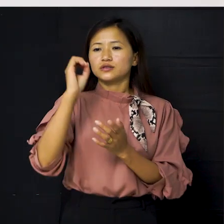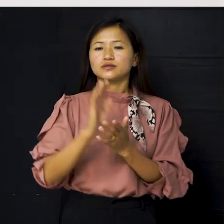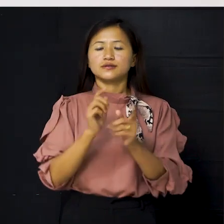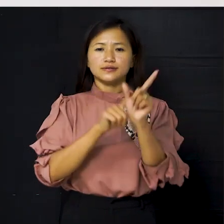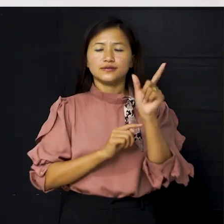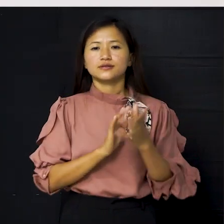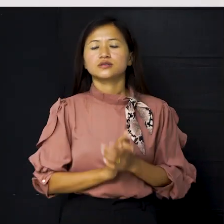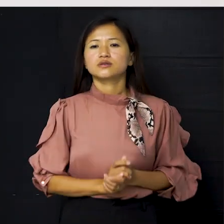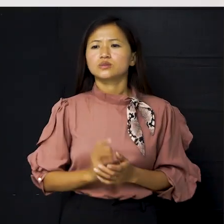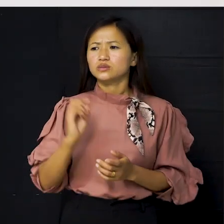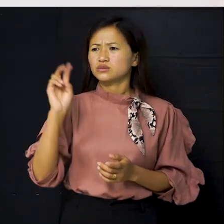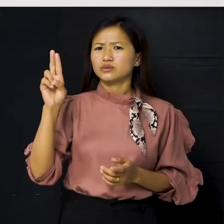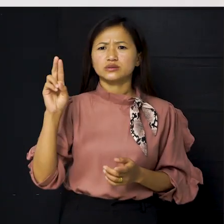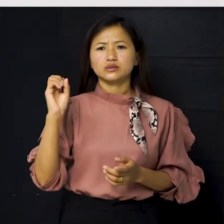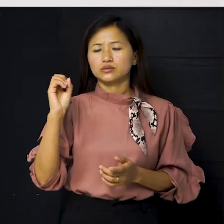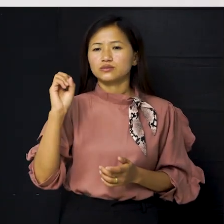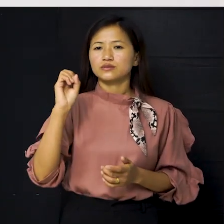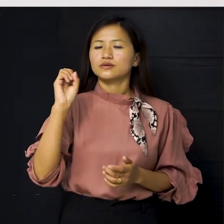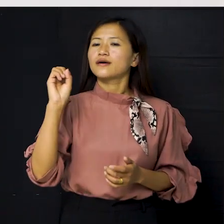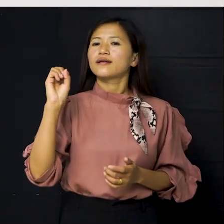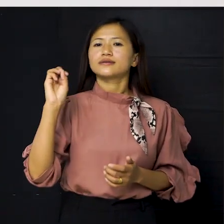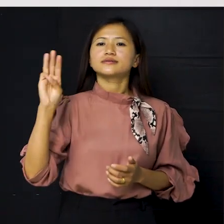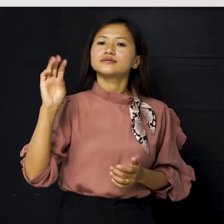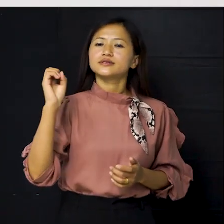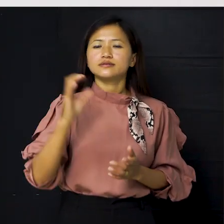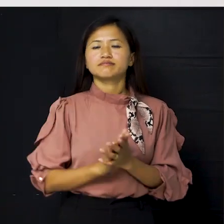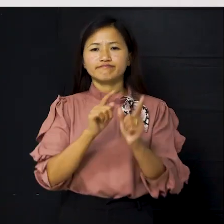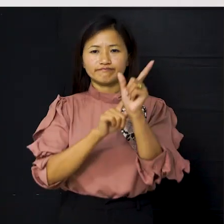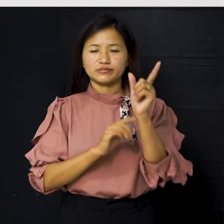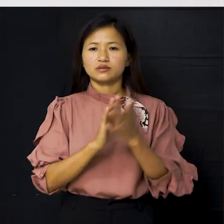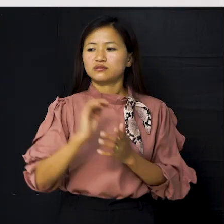who ruled for 20 to 30 years, some of them ruled for